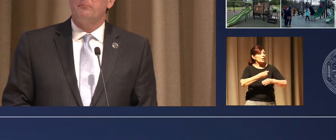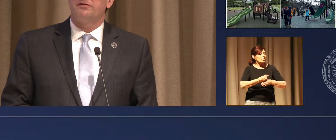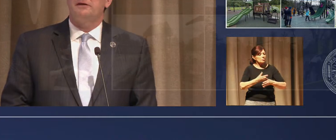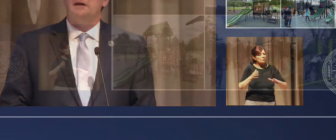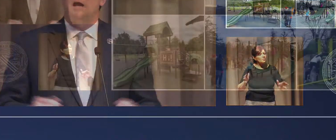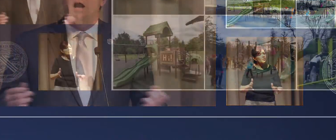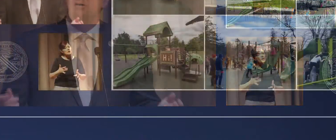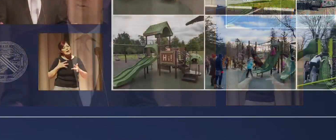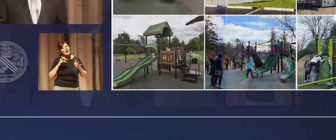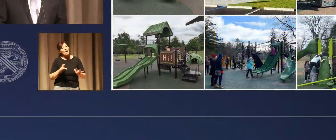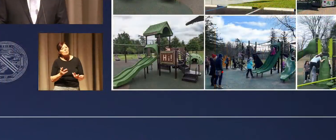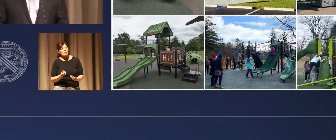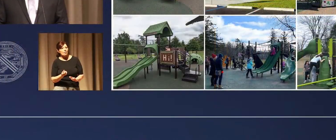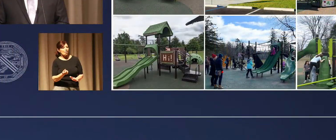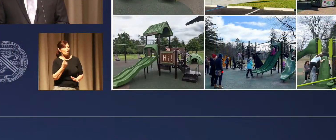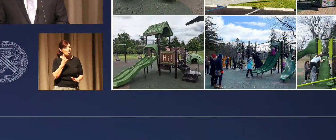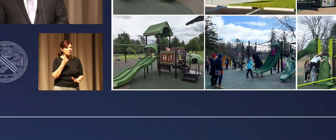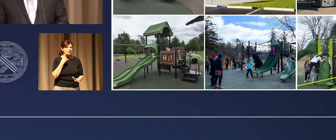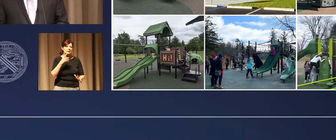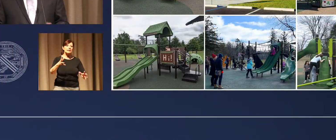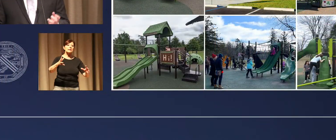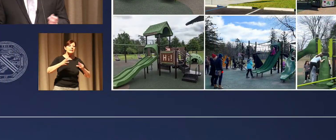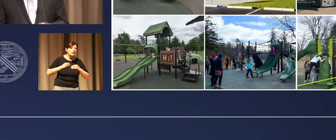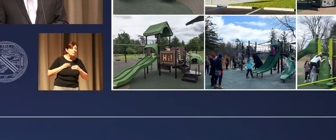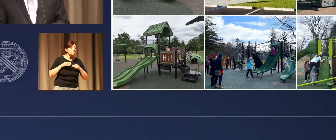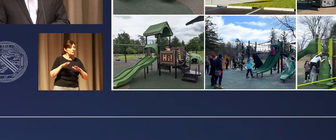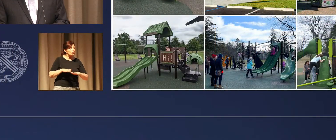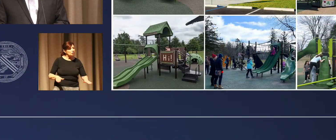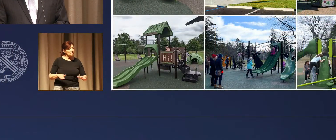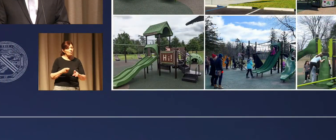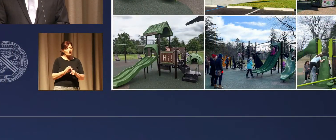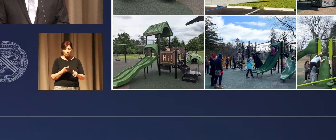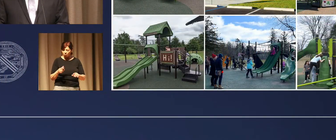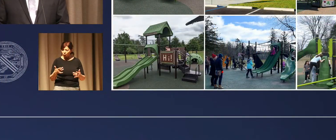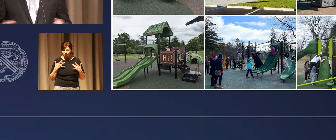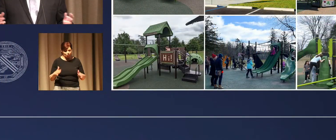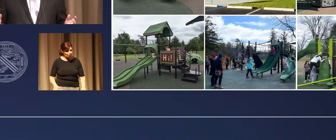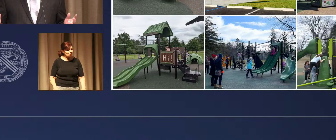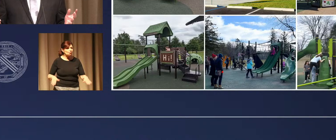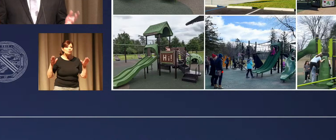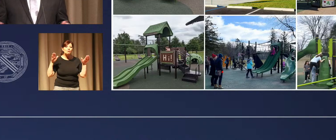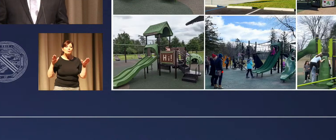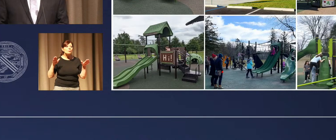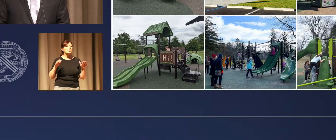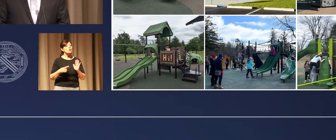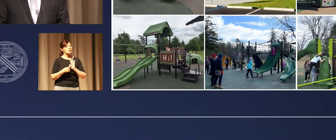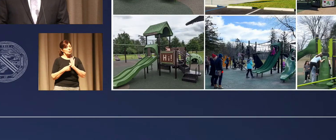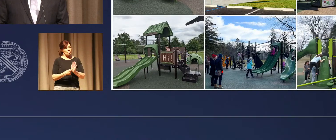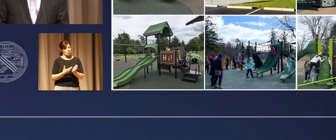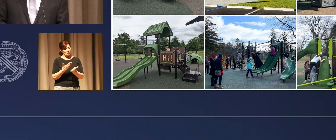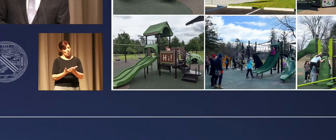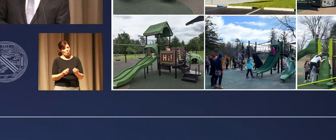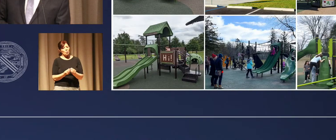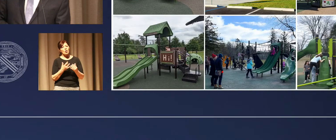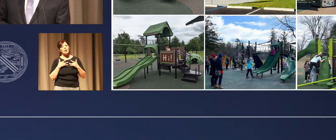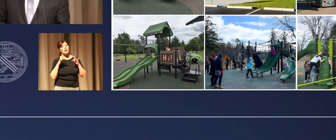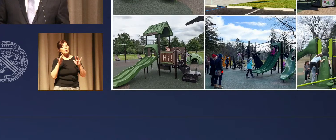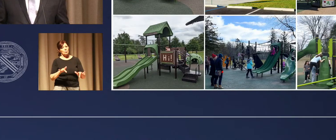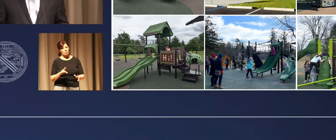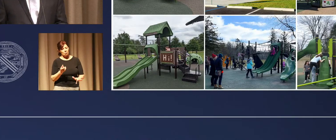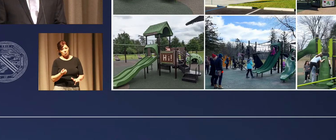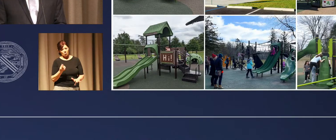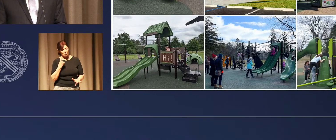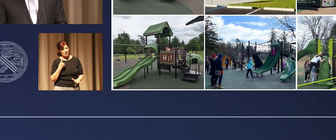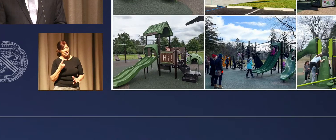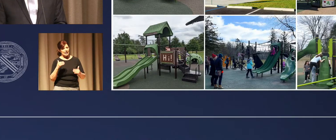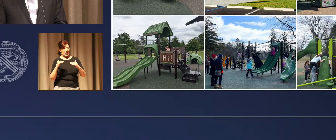foster empathy, understanding, and acceptance among children from an early age, laying the groundwork for a more compassionate and